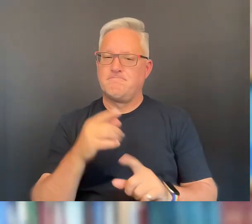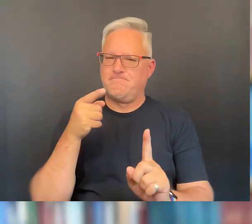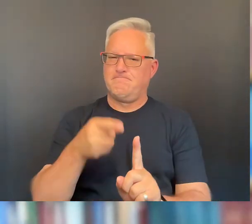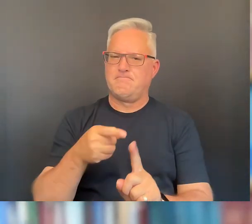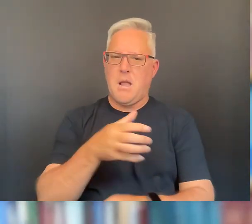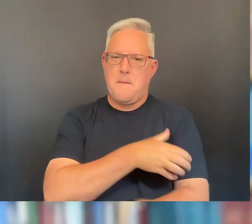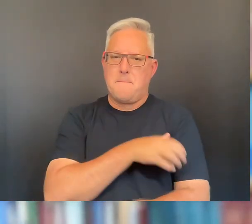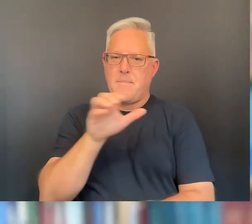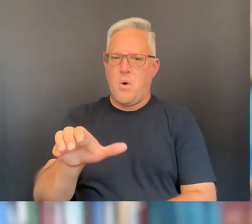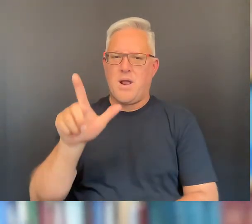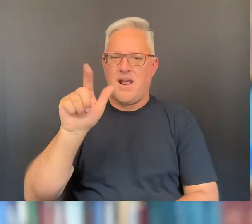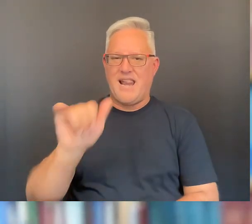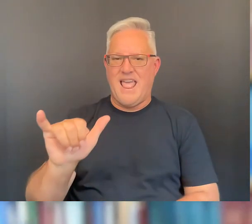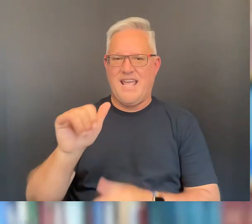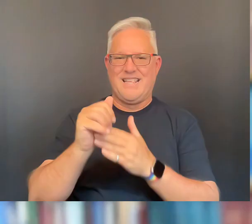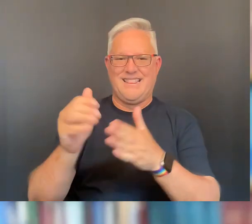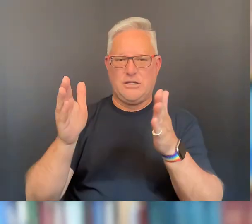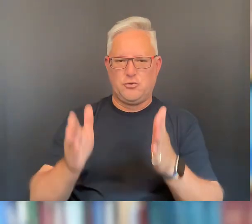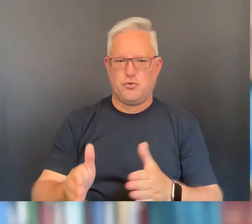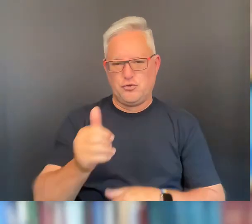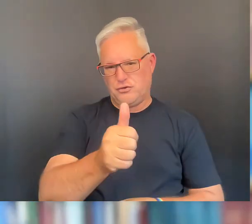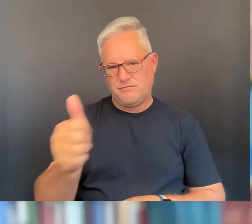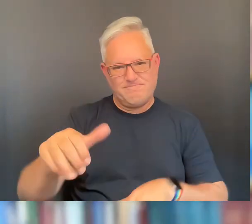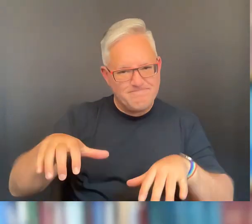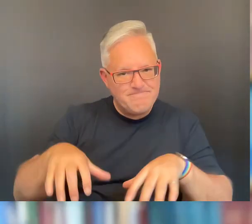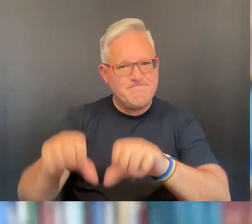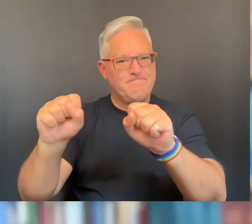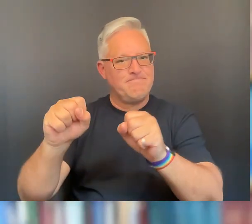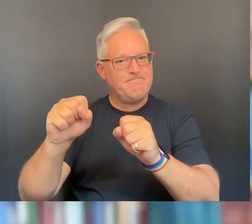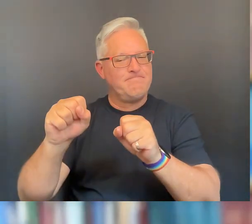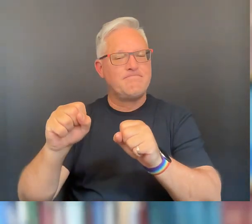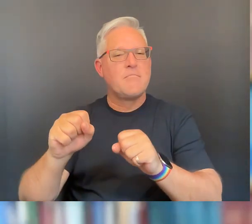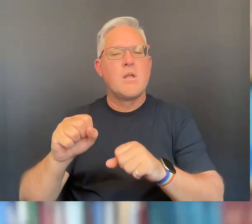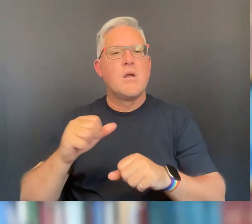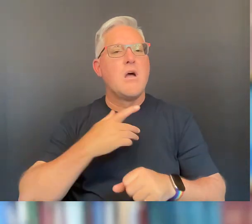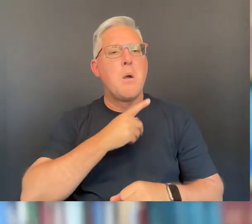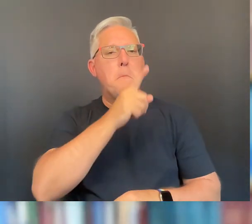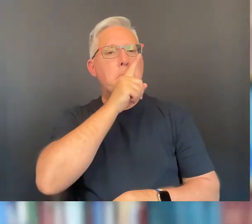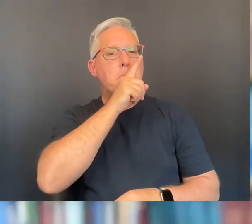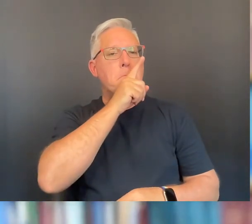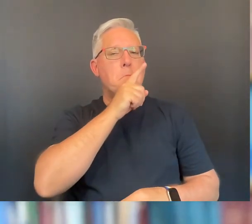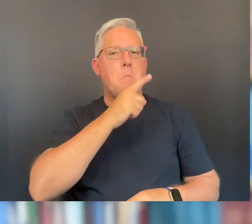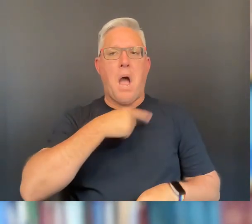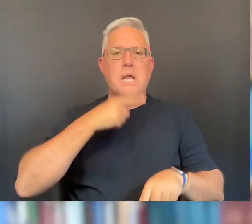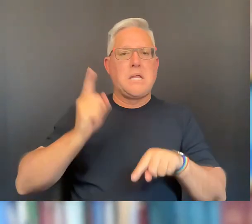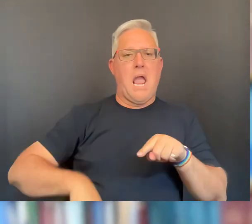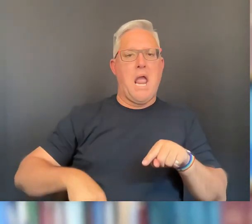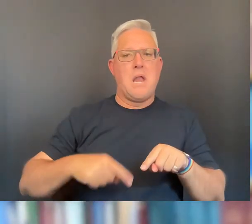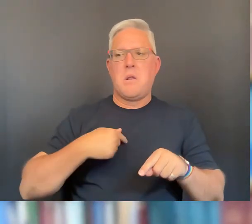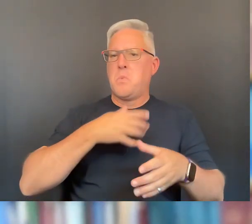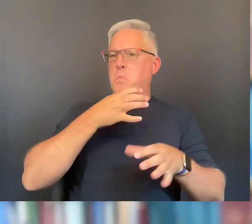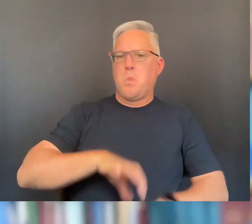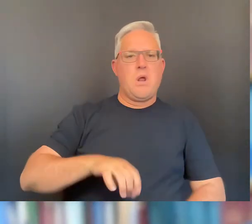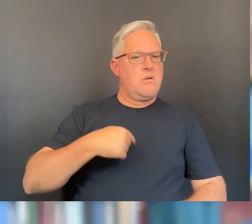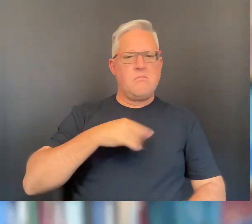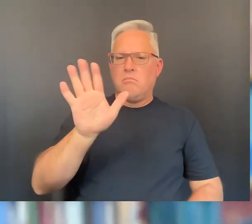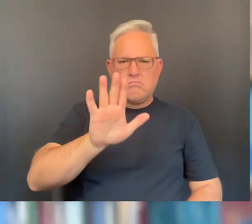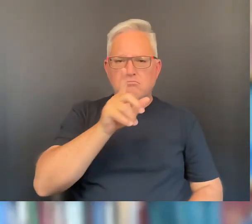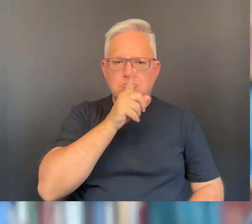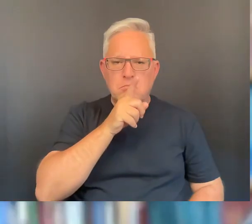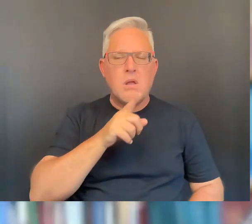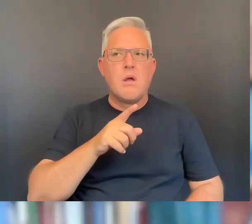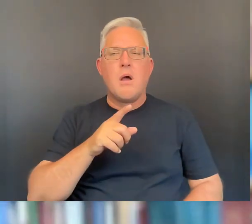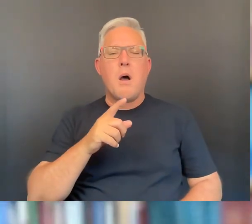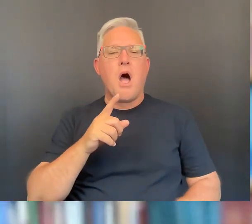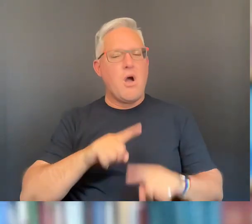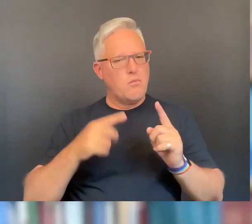is empowering lay leaders to do it and to take the lead. Not that I am not capable or don't want to, but